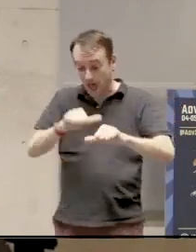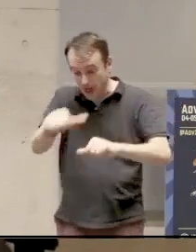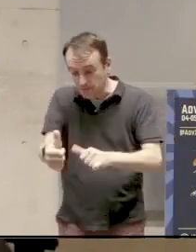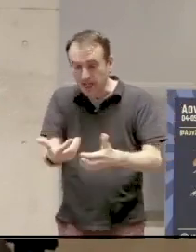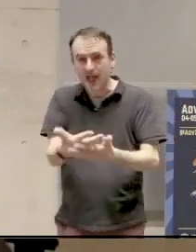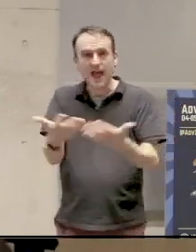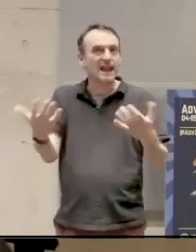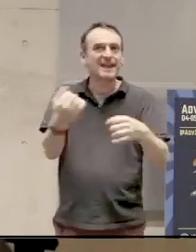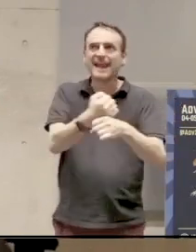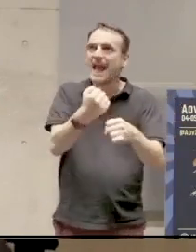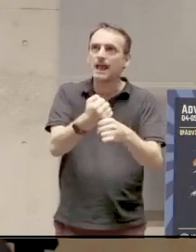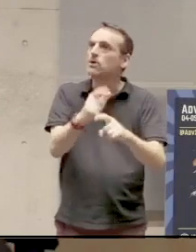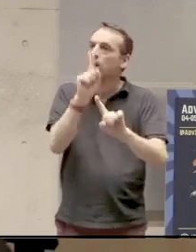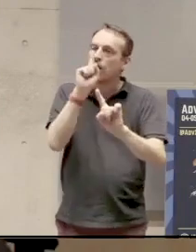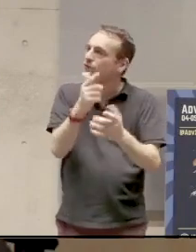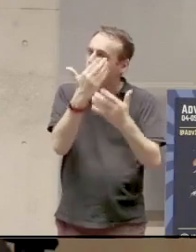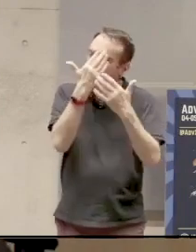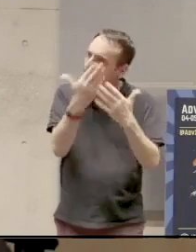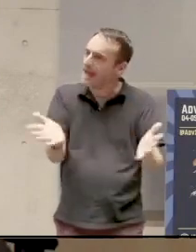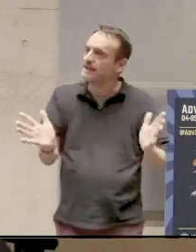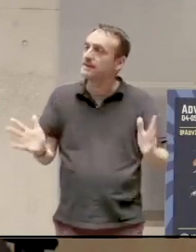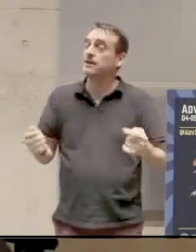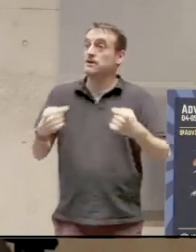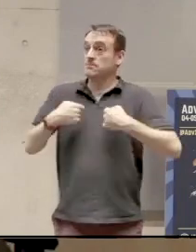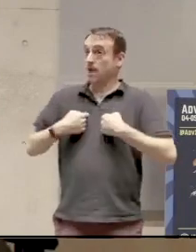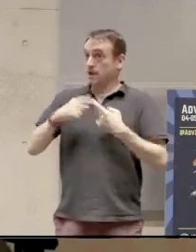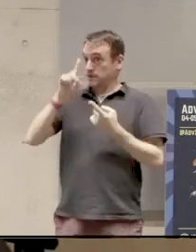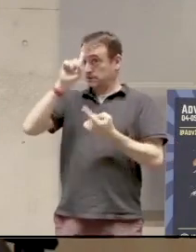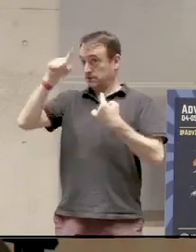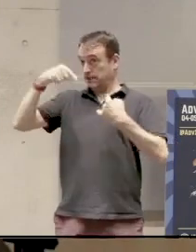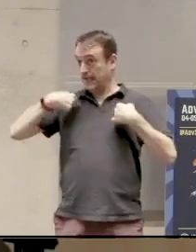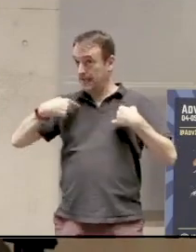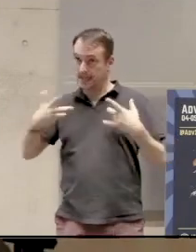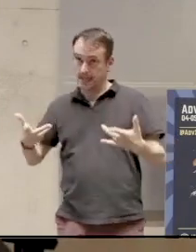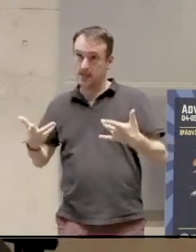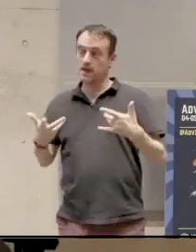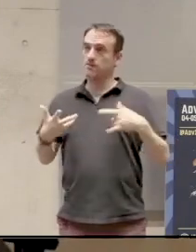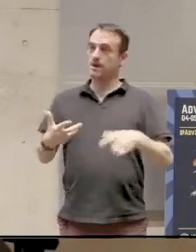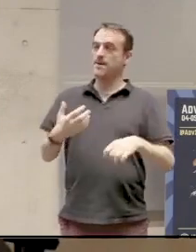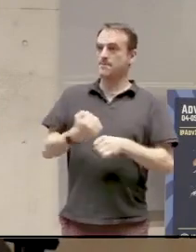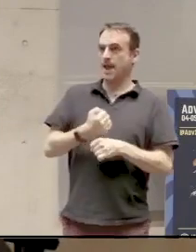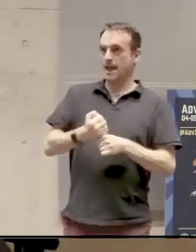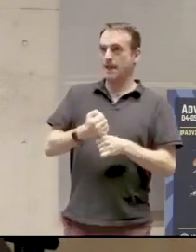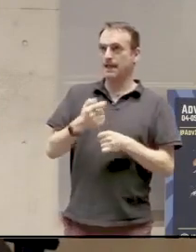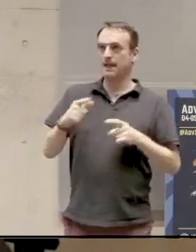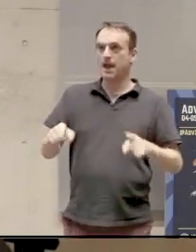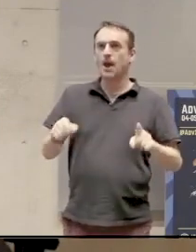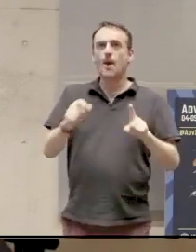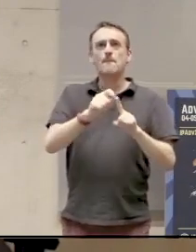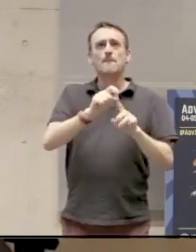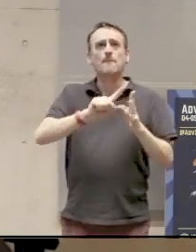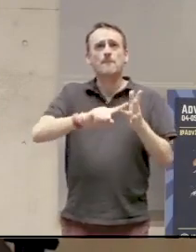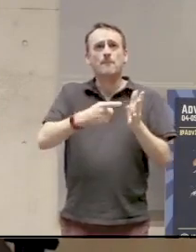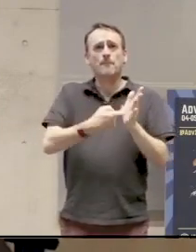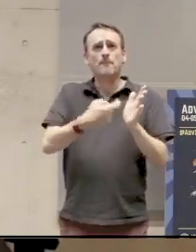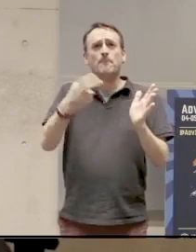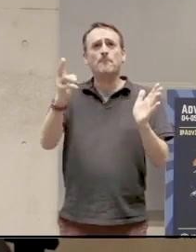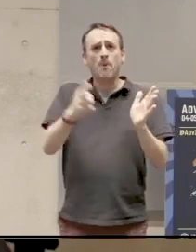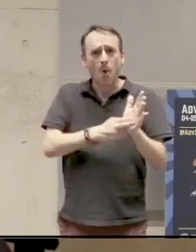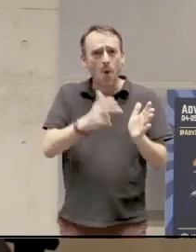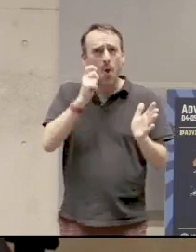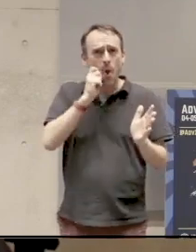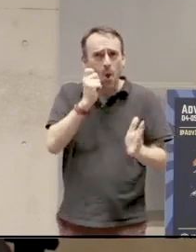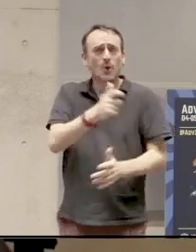of respectability or charm. Now, my suggestion is we start making really bad porn parodies of classic adventure